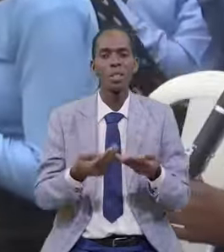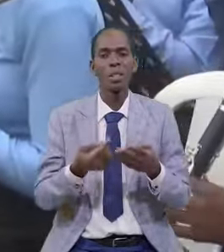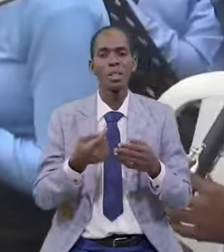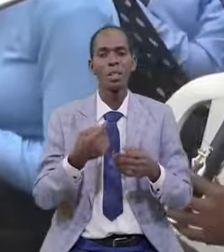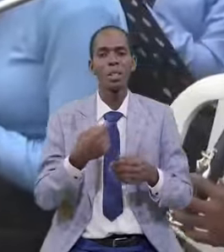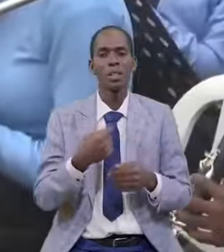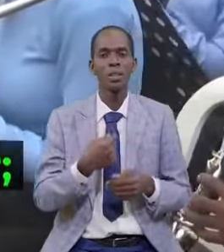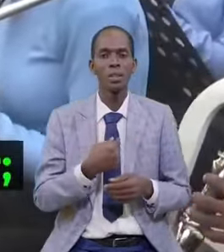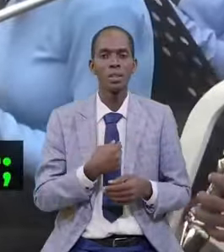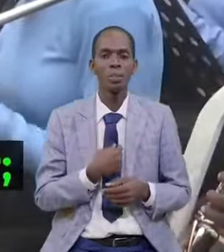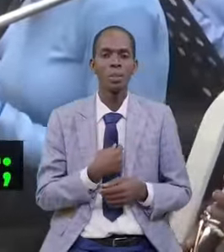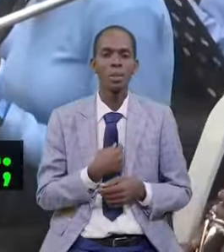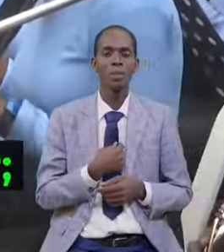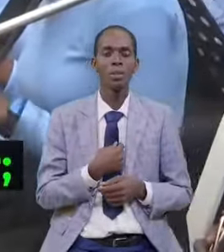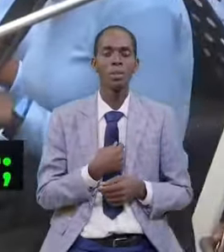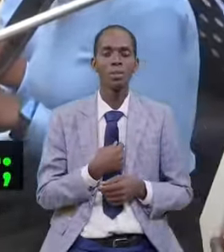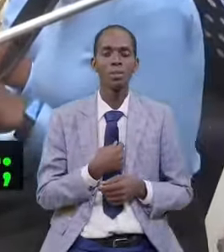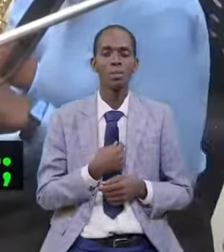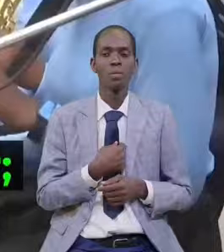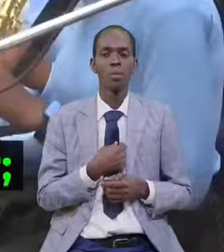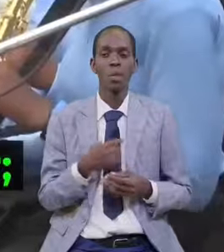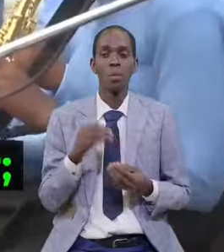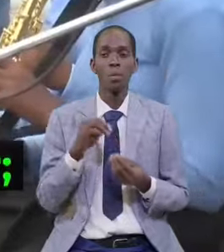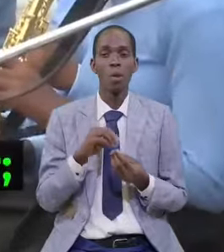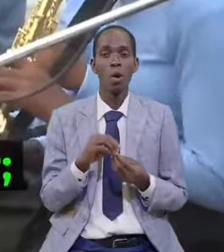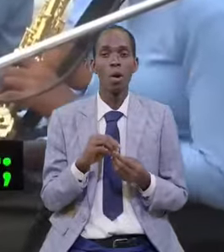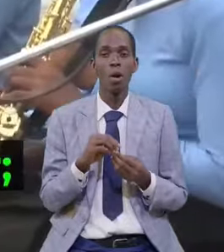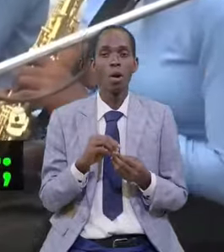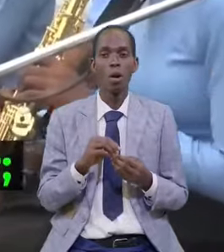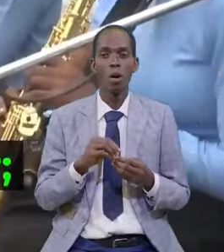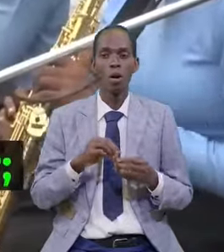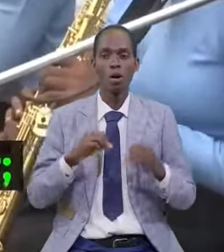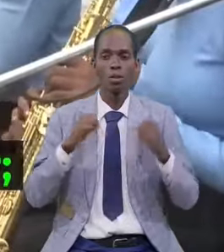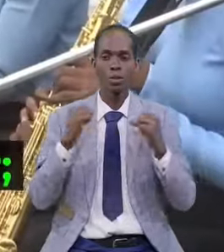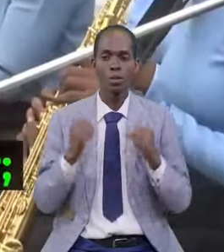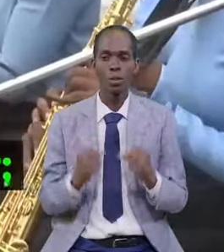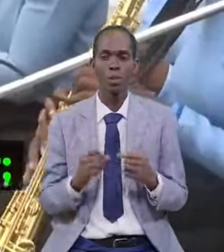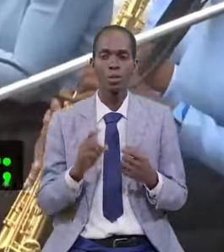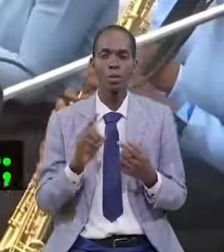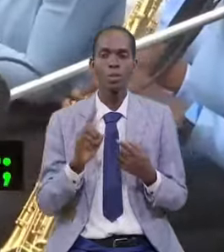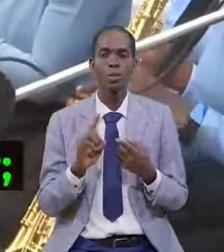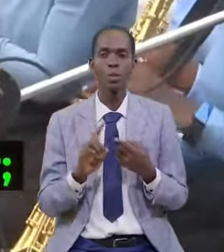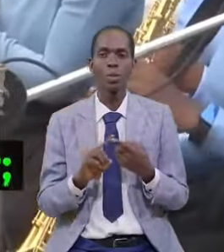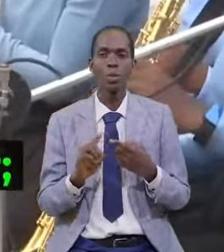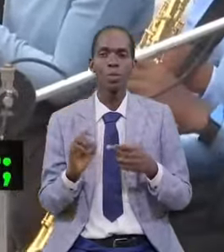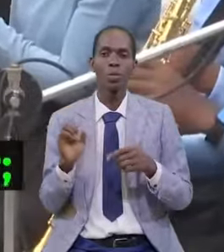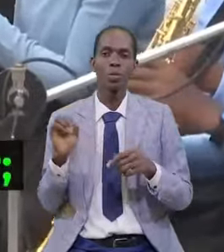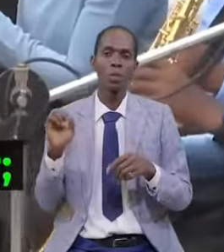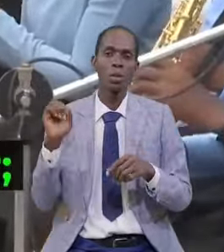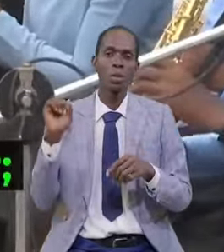gra me all strength to